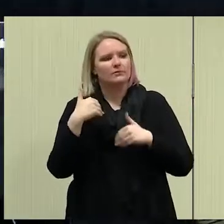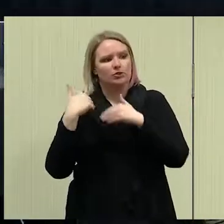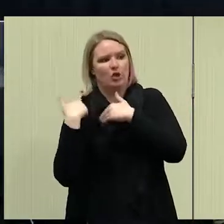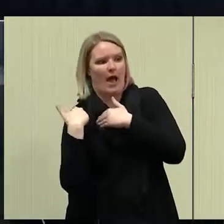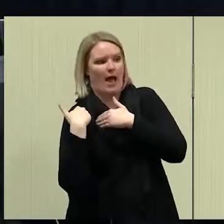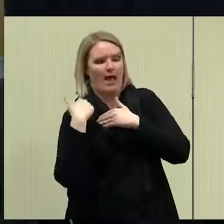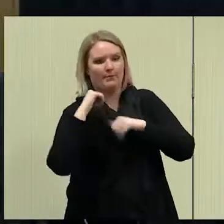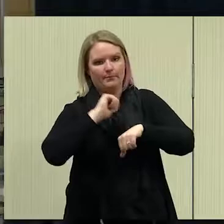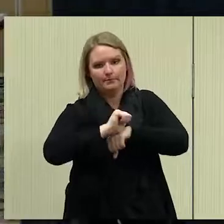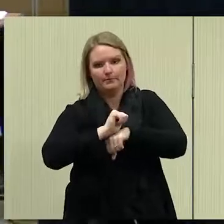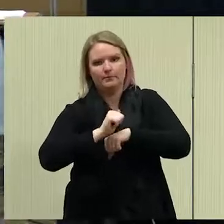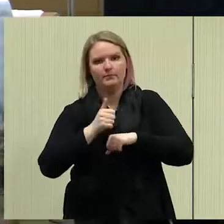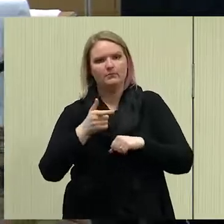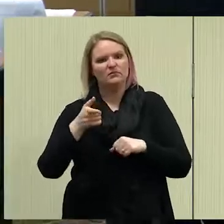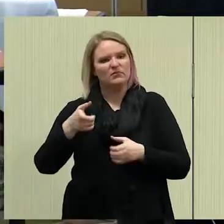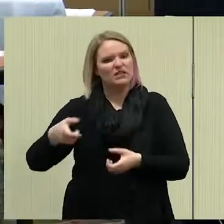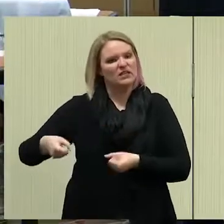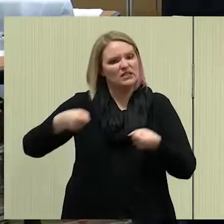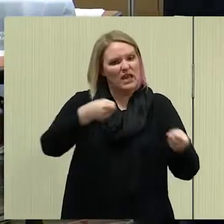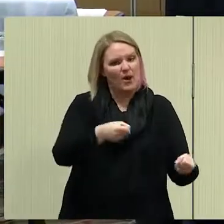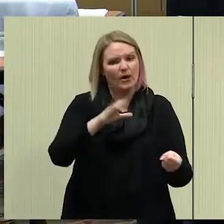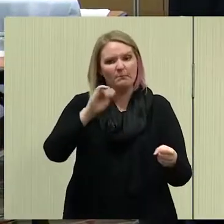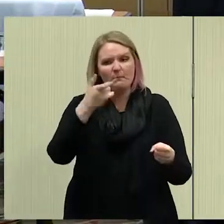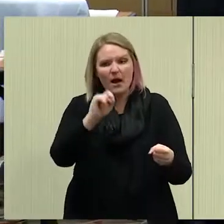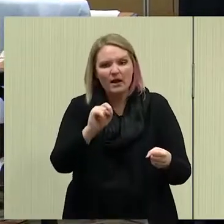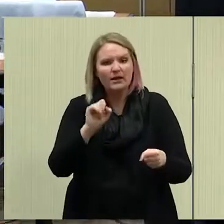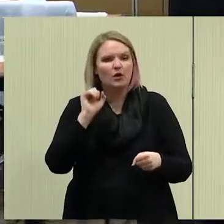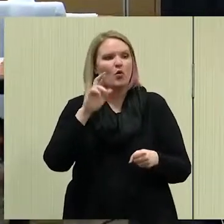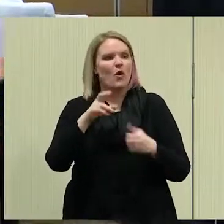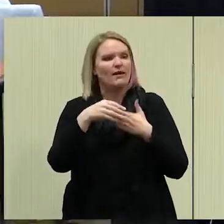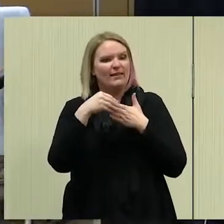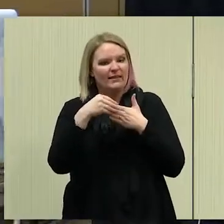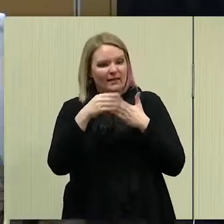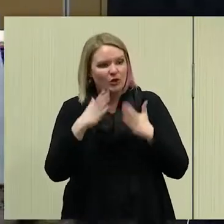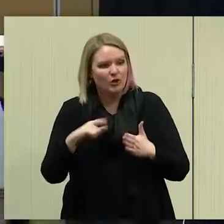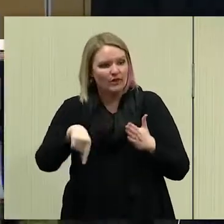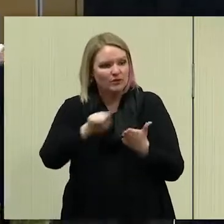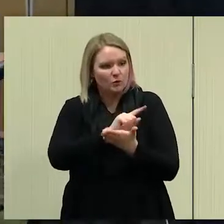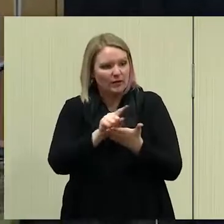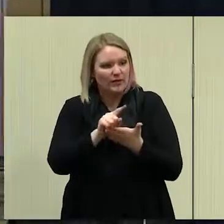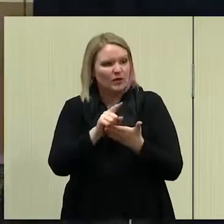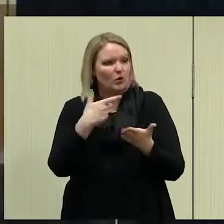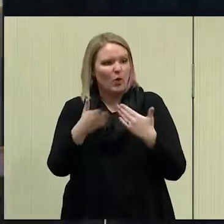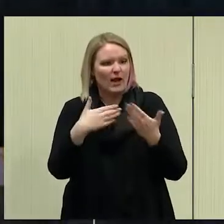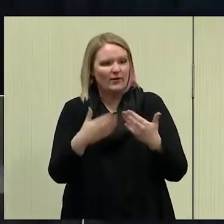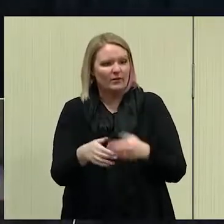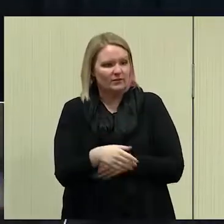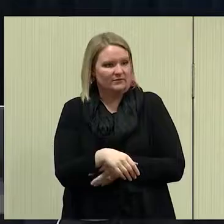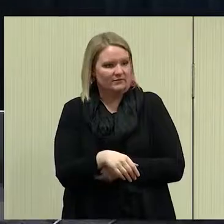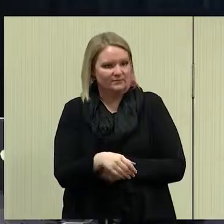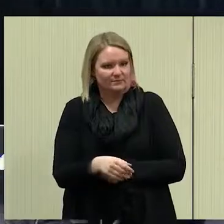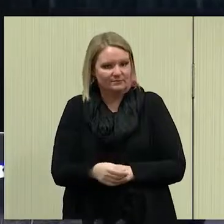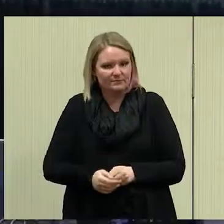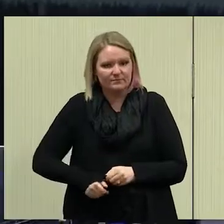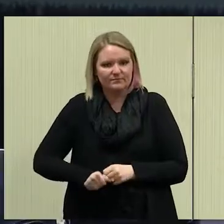a responsibility like carrying the bucket or being the leader this week, whatever. Okay? Others?